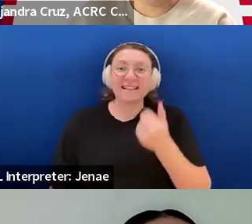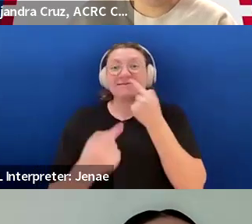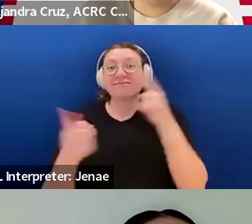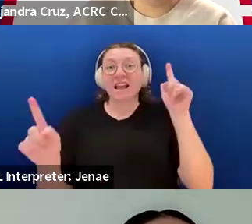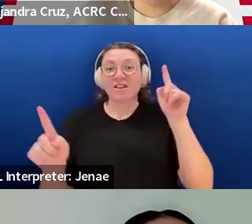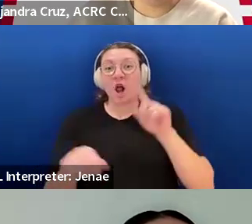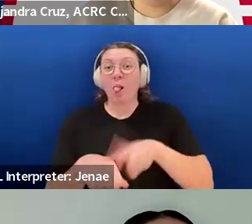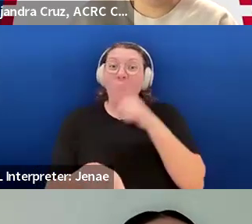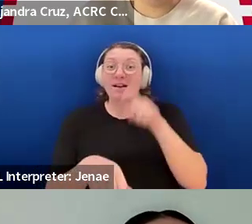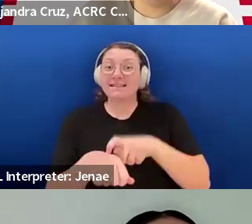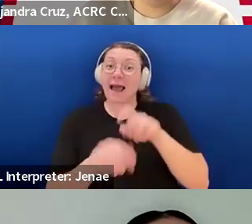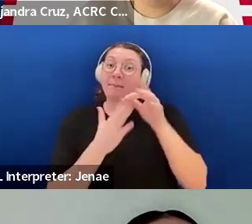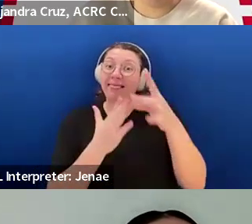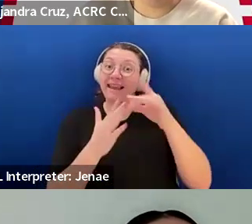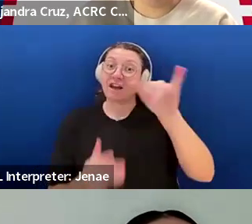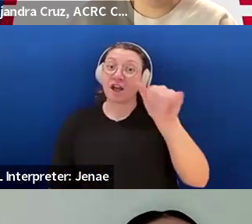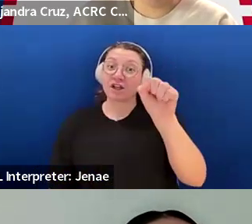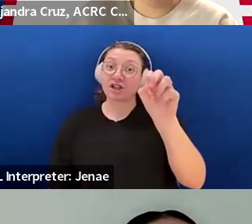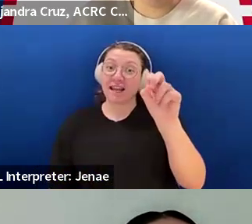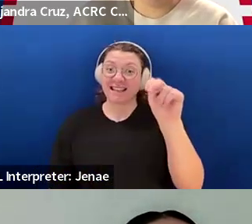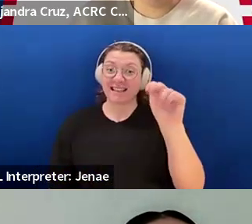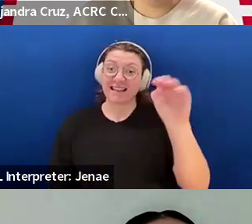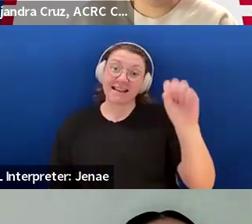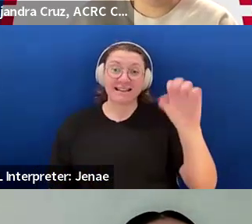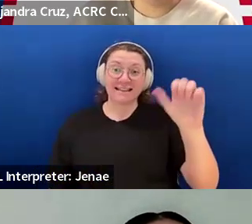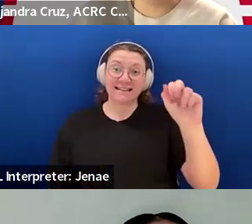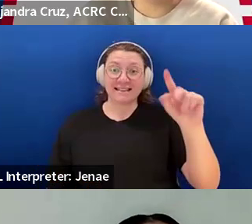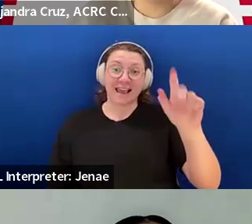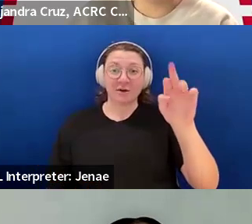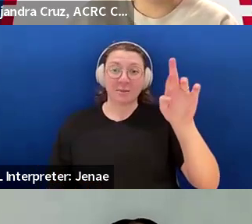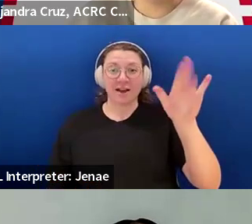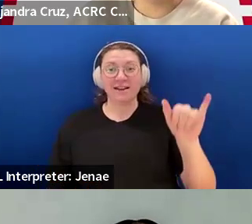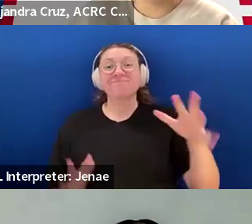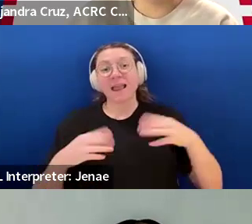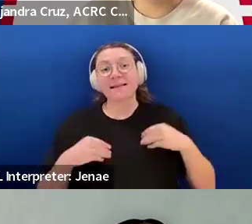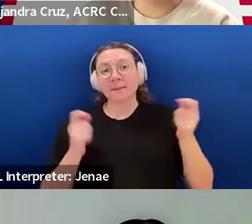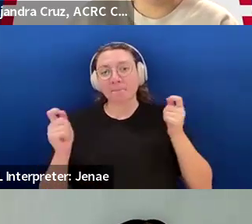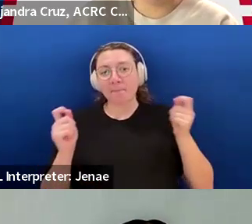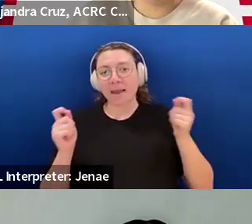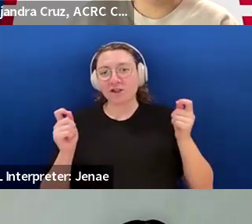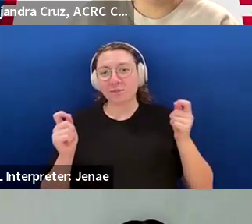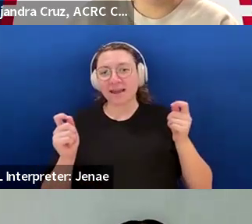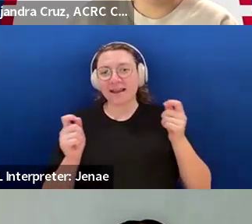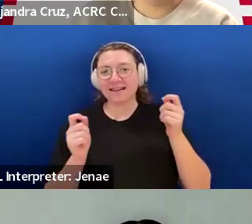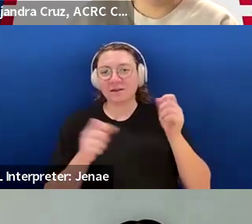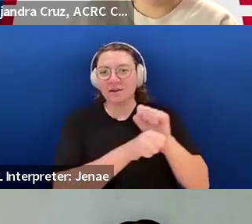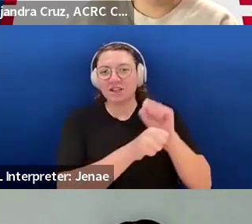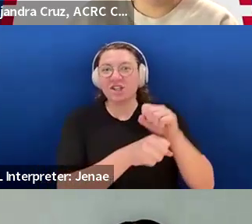longtime lead specialist, Jason Scantleberry, has accepted a management position in our case management. So